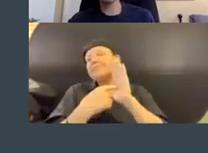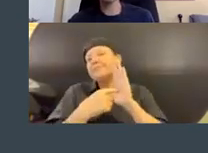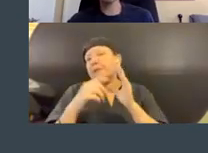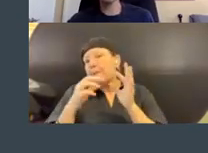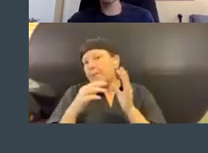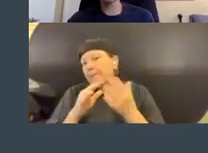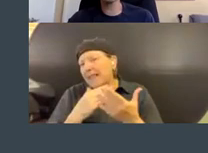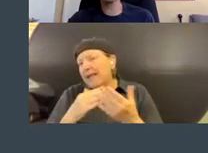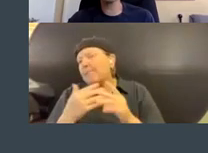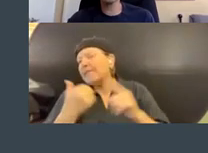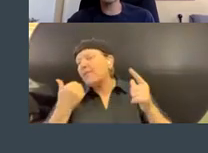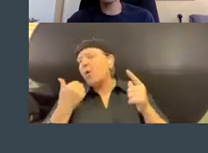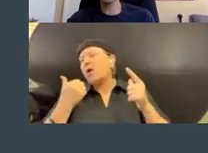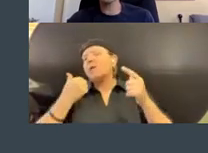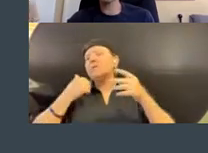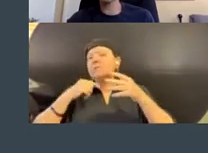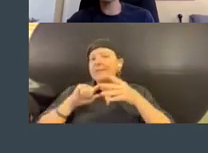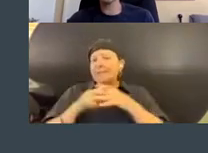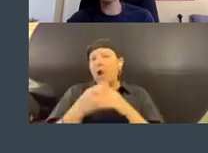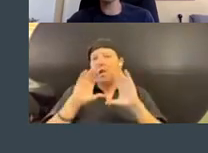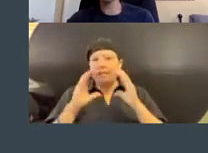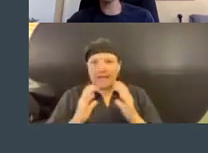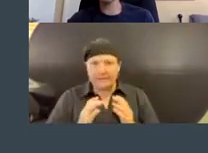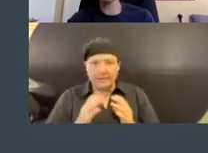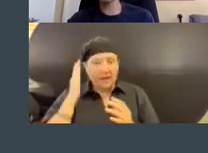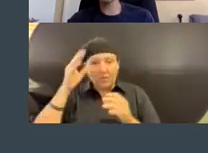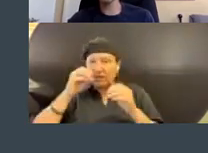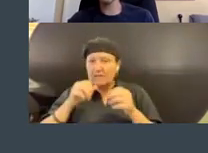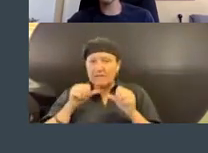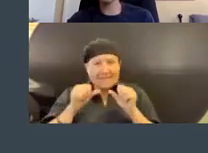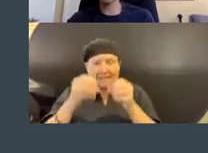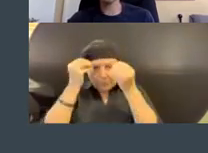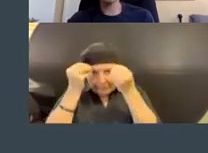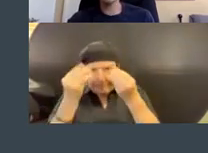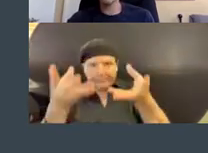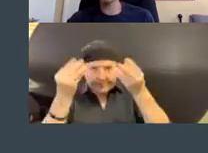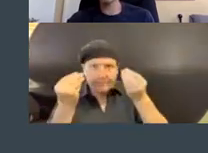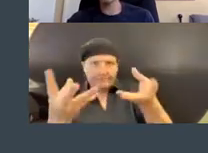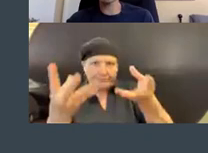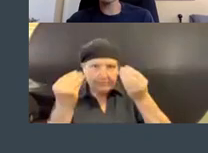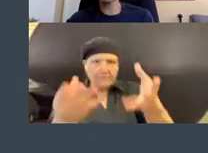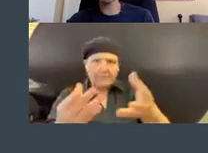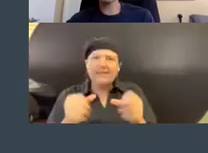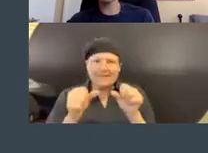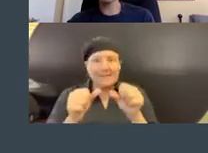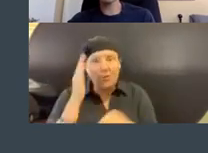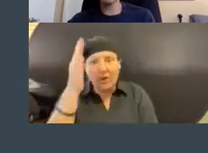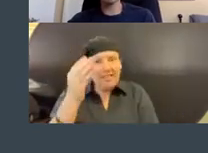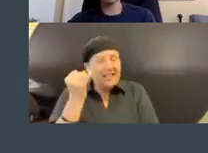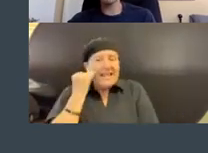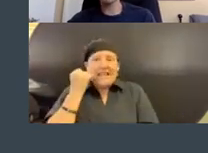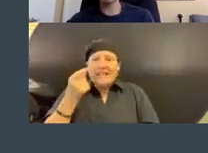in touch with our families and just keep putting information out there so that you guys can stay informed. And if at any point you feel like there's